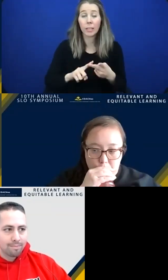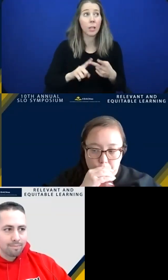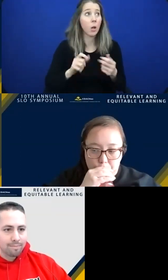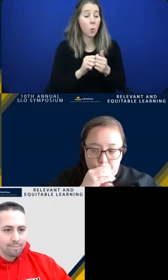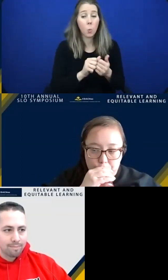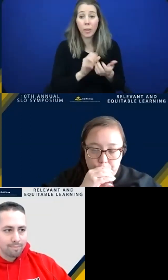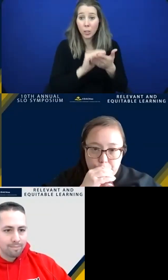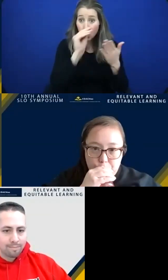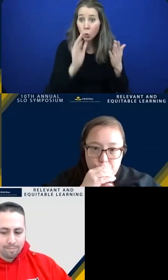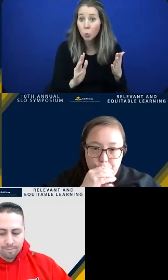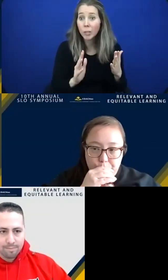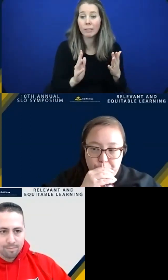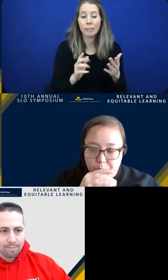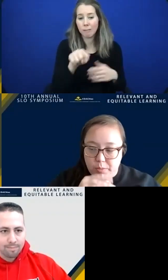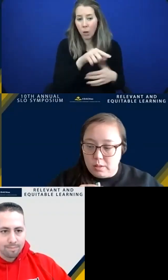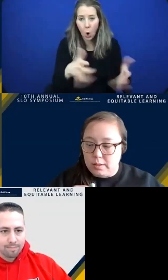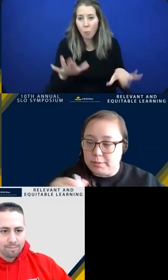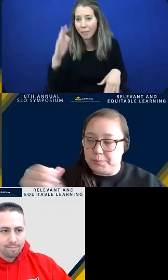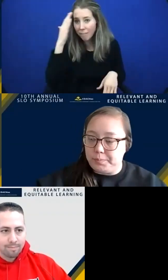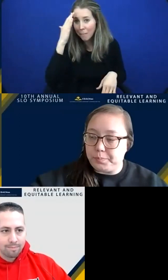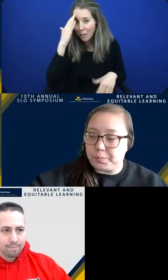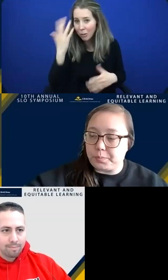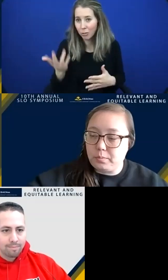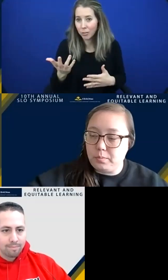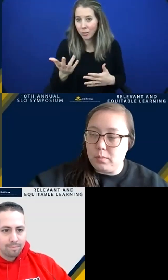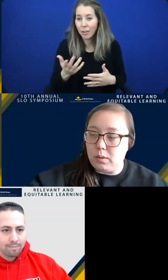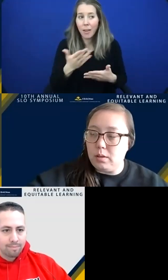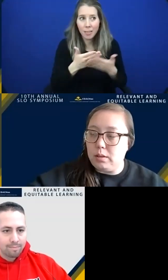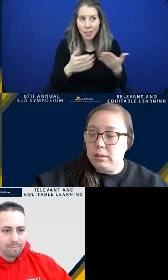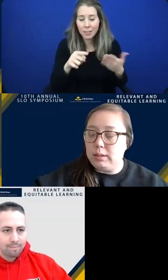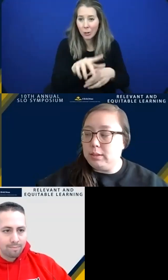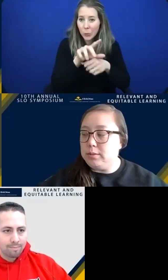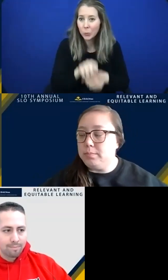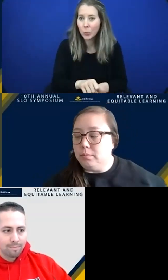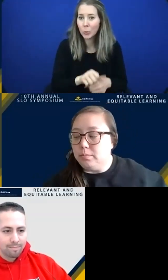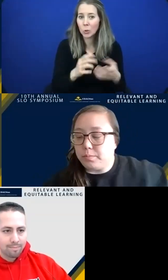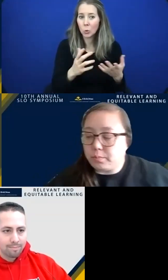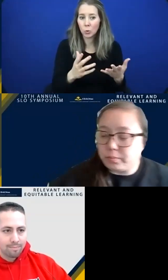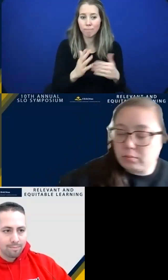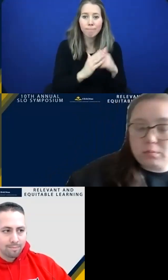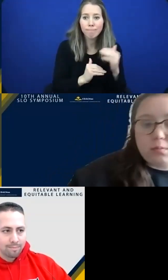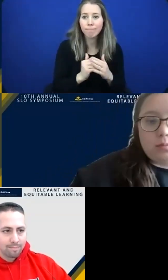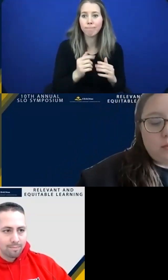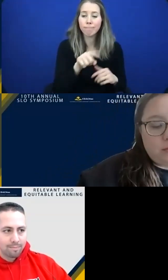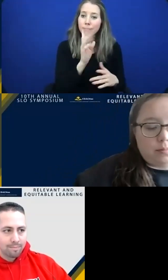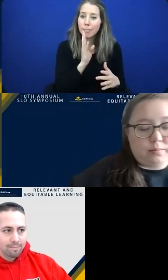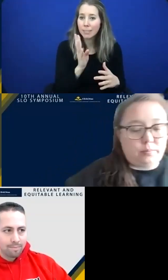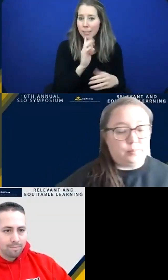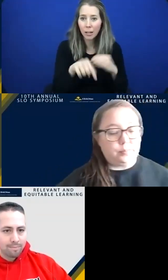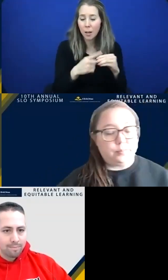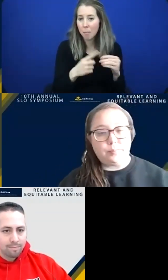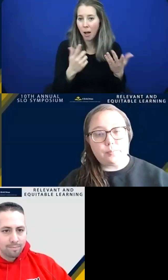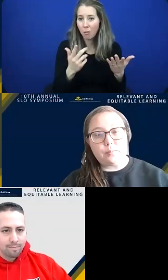around things that are already familiar and around things that they're used to, and that they're talking about